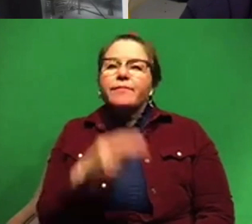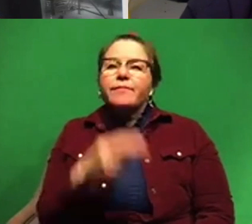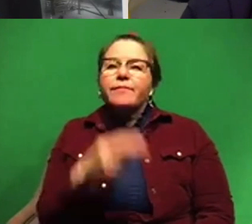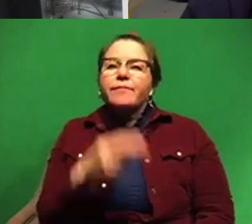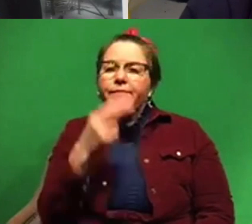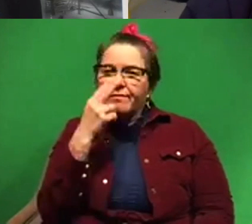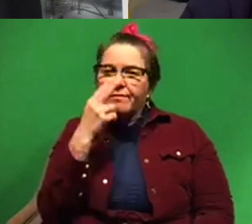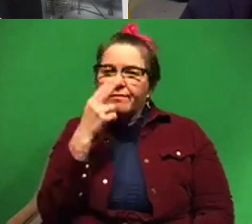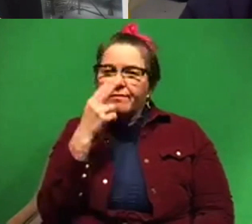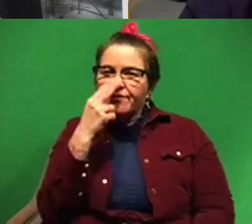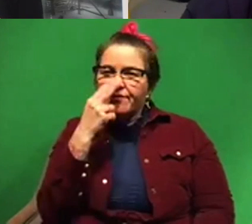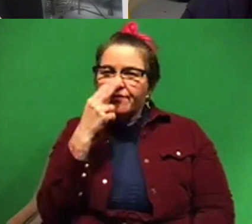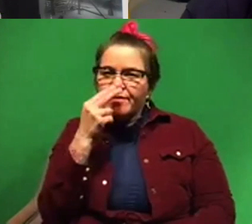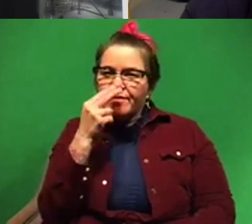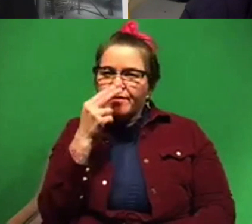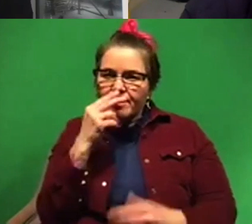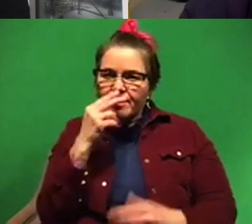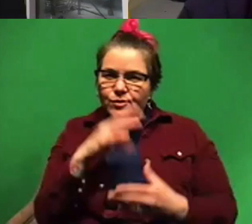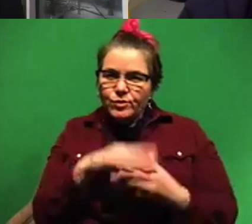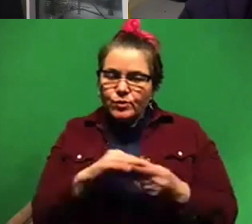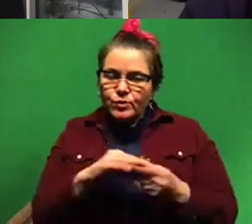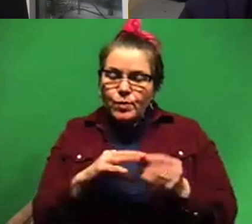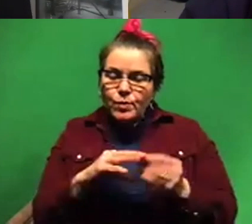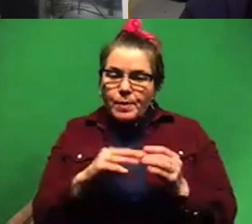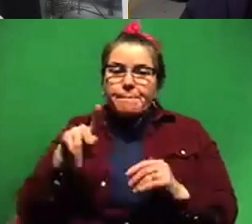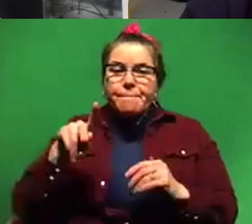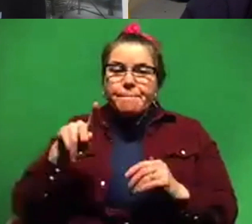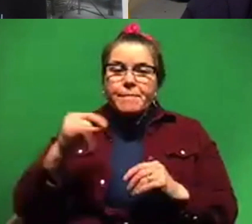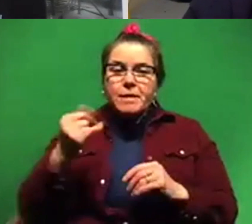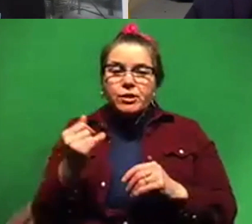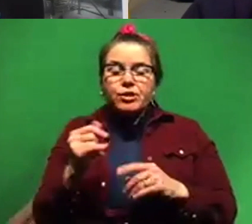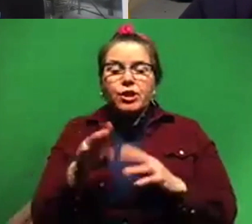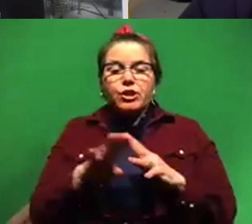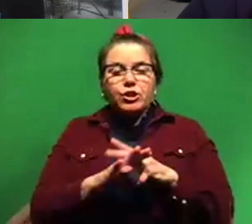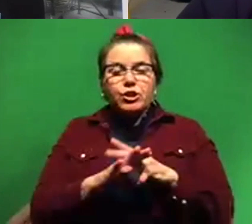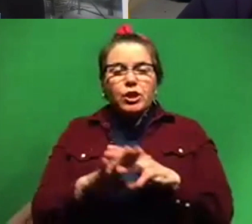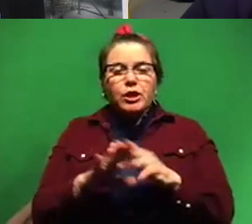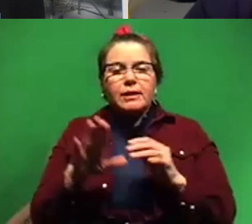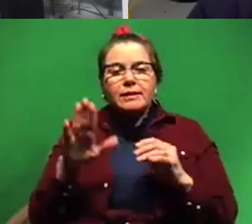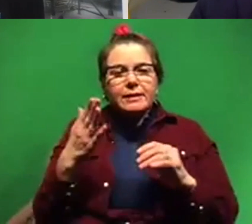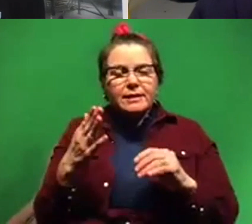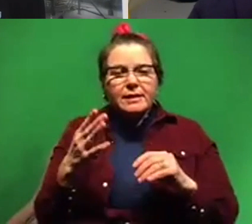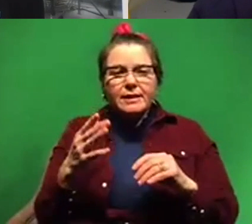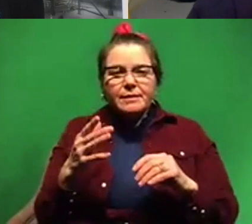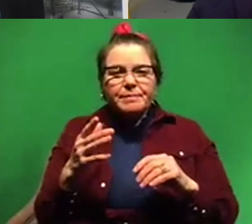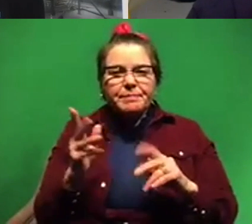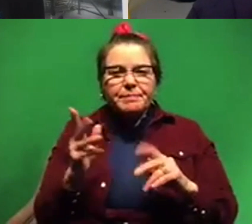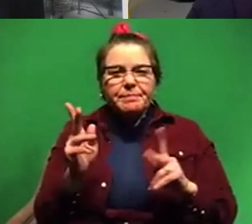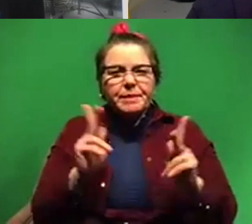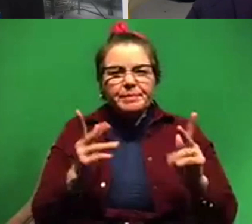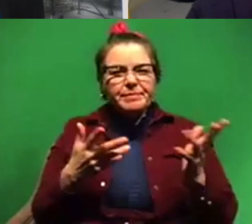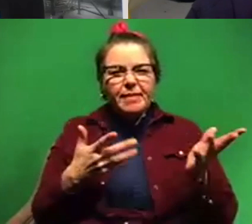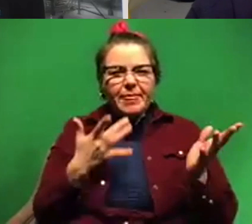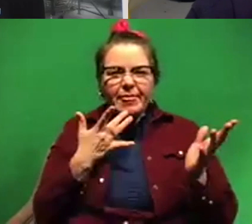for everyone. And that seems to be the case for other larger animals and sharks and also for humans as